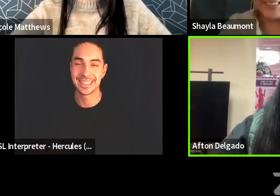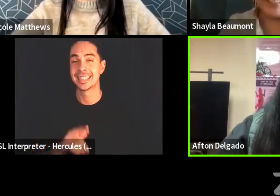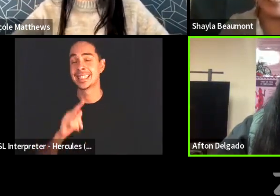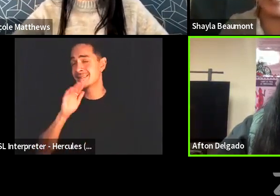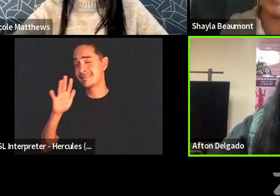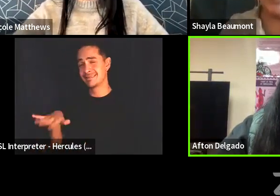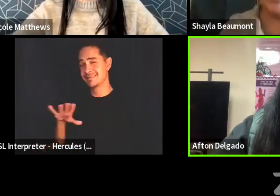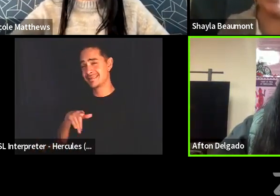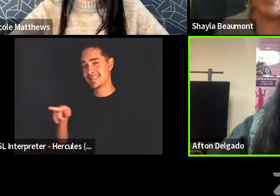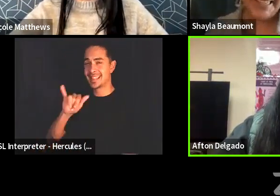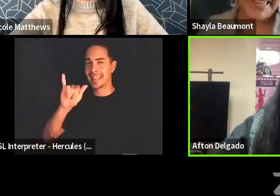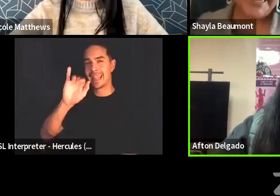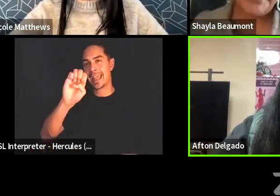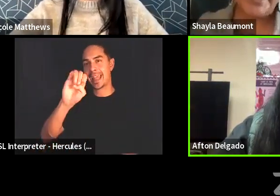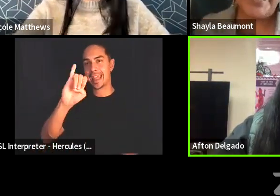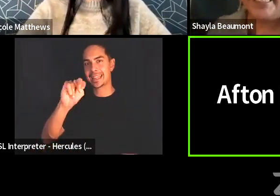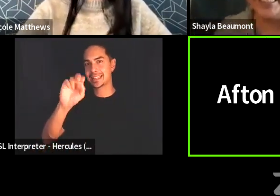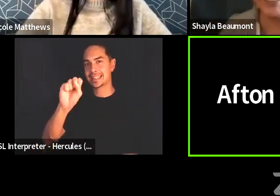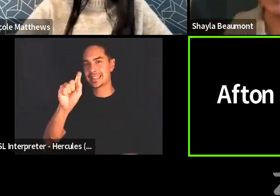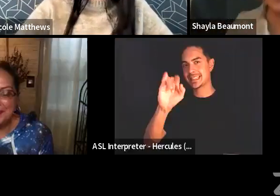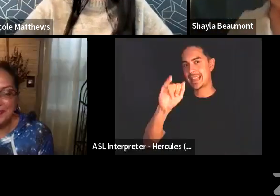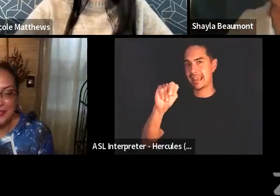kidding.